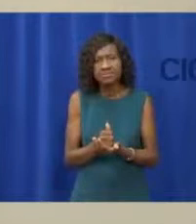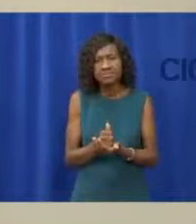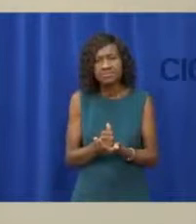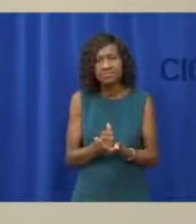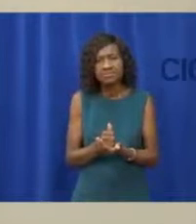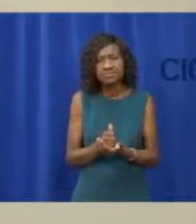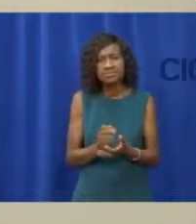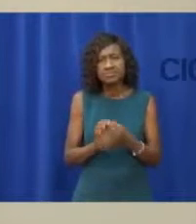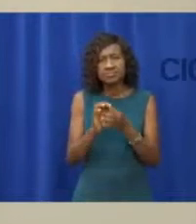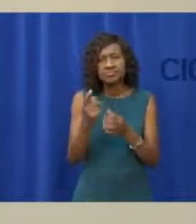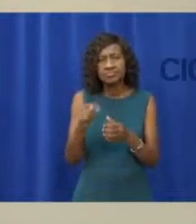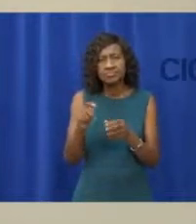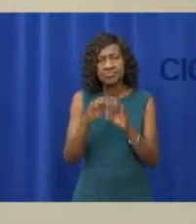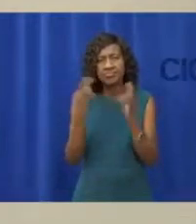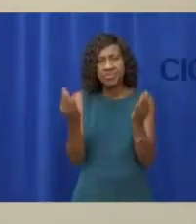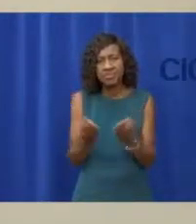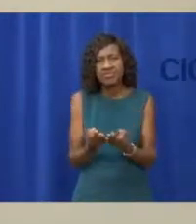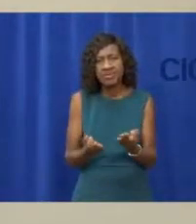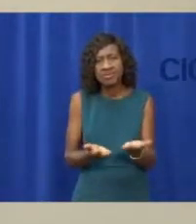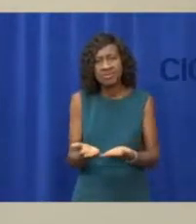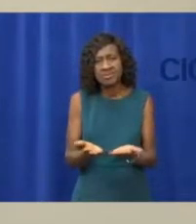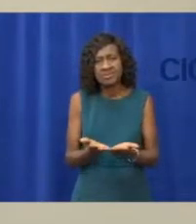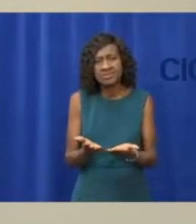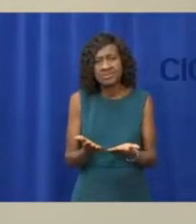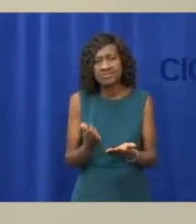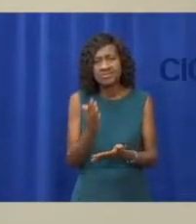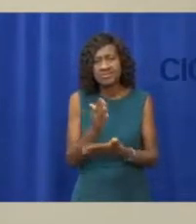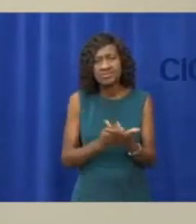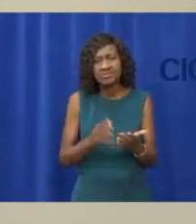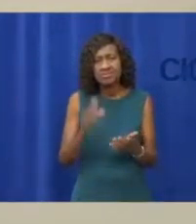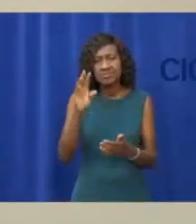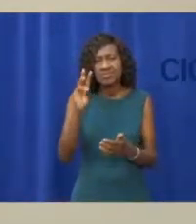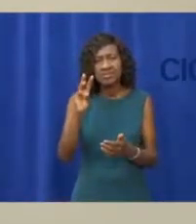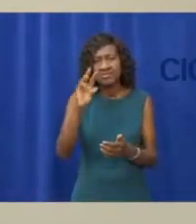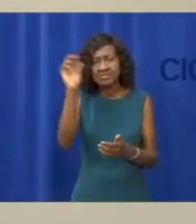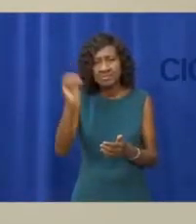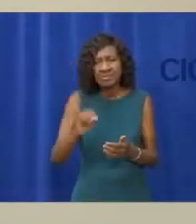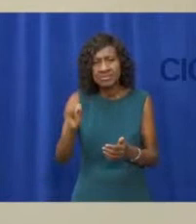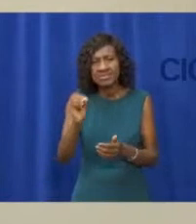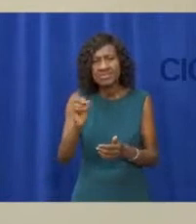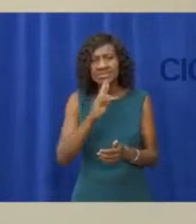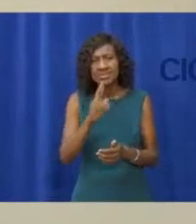Of the families being served, some 60% are elderly.